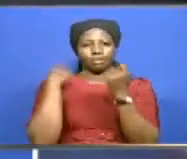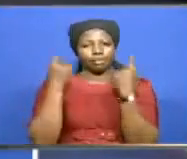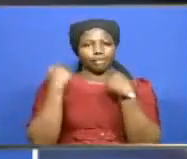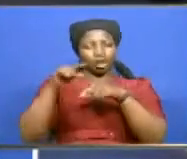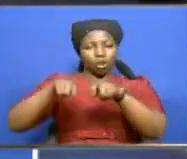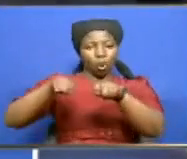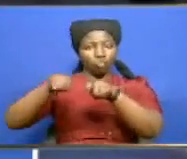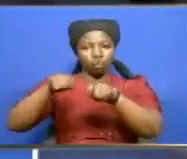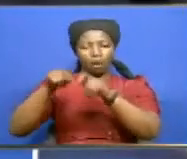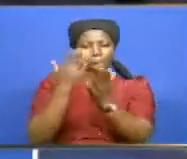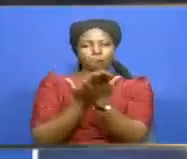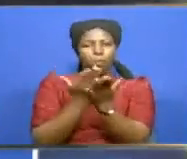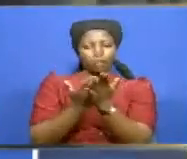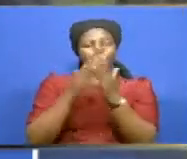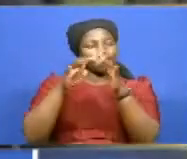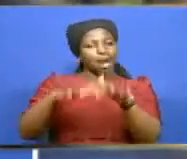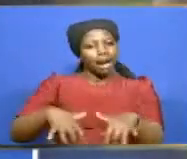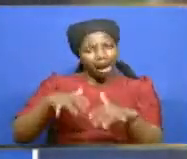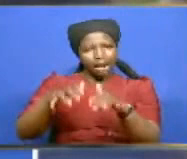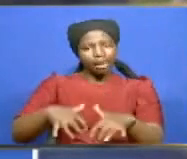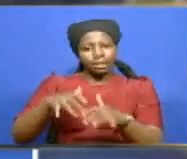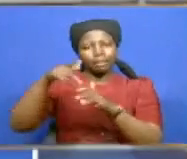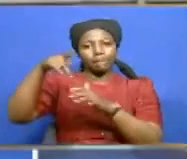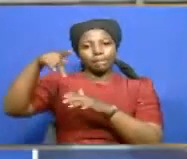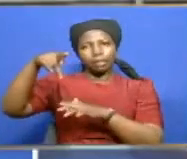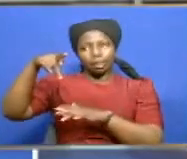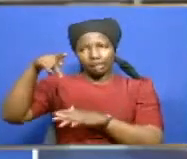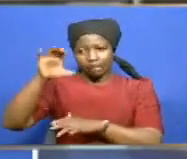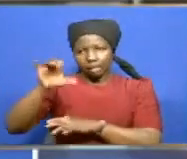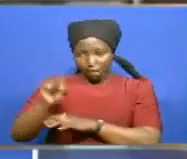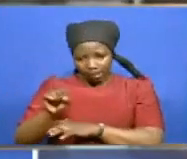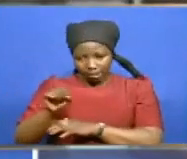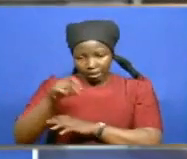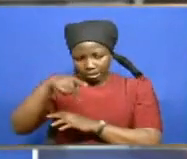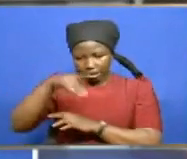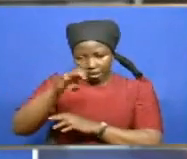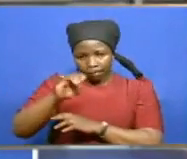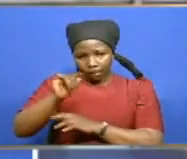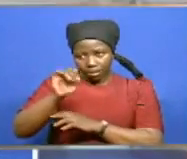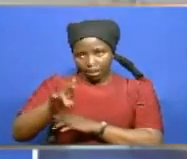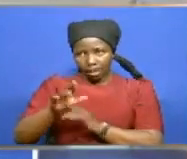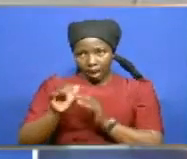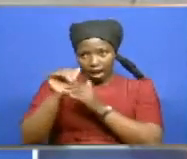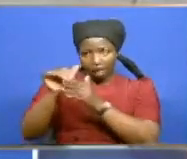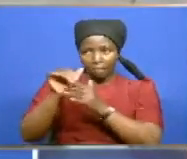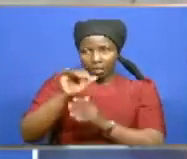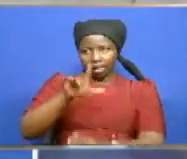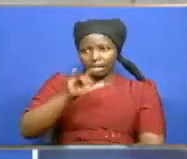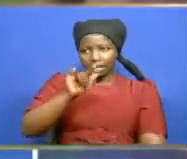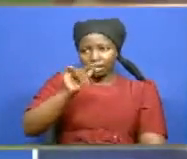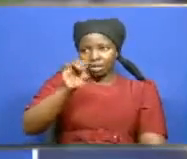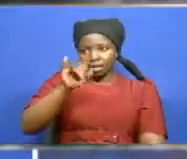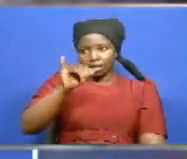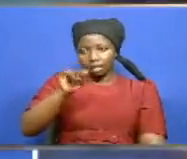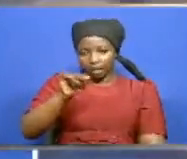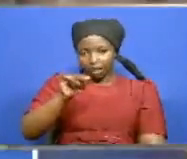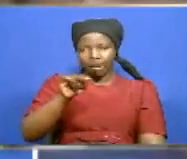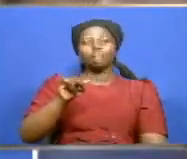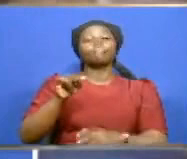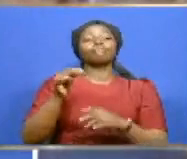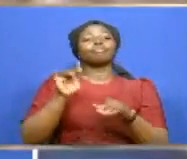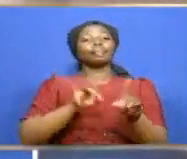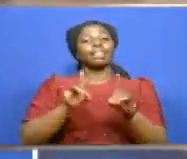by Agriculture Cabinet Secretary Peter Munya. Led by Litein Tea Factory Director Richard Toh, the directors said